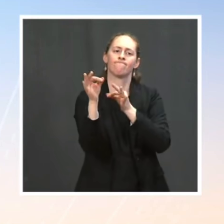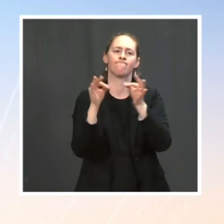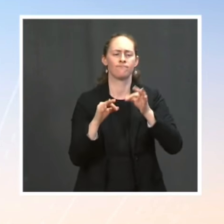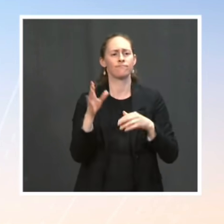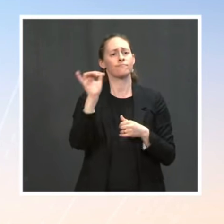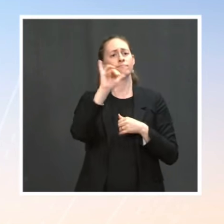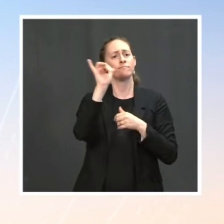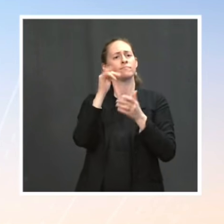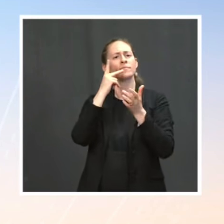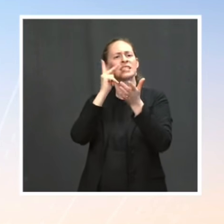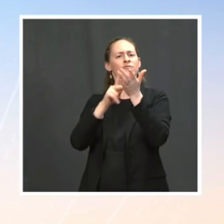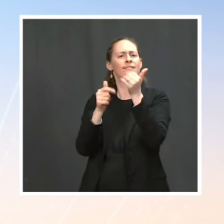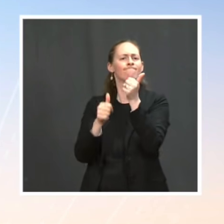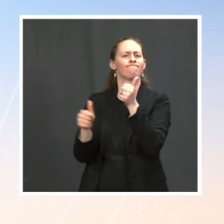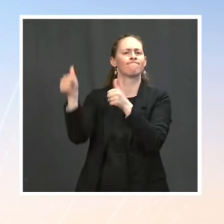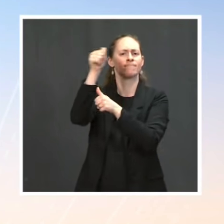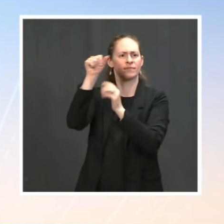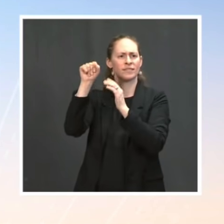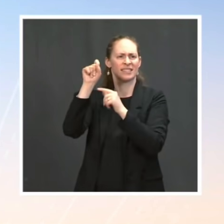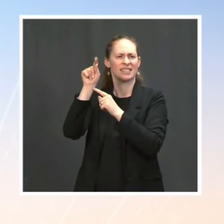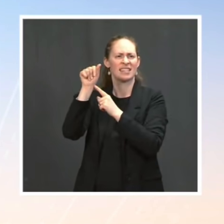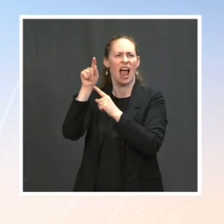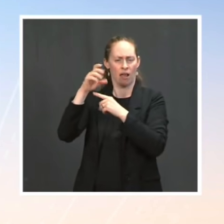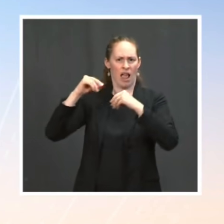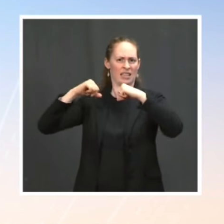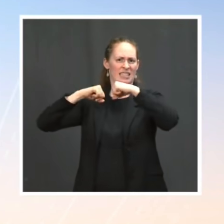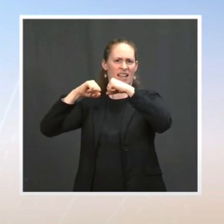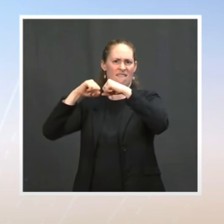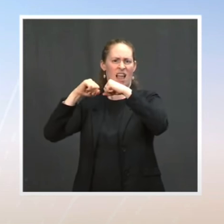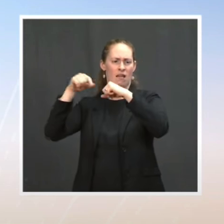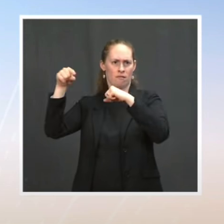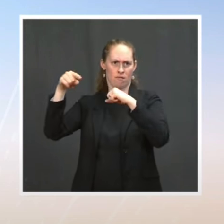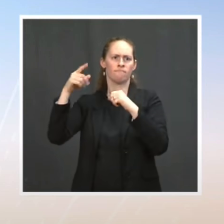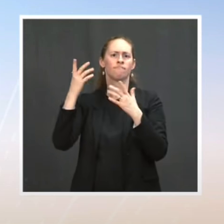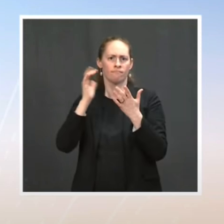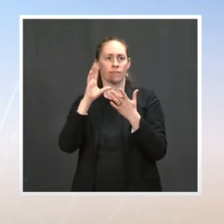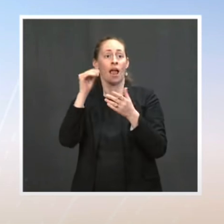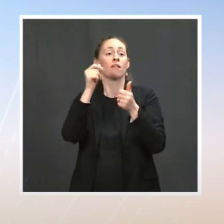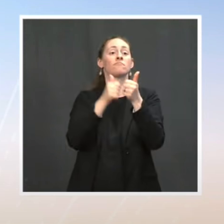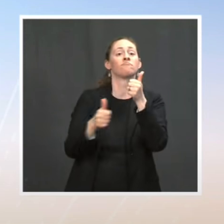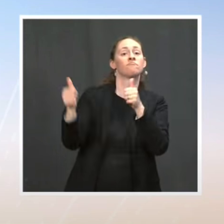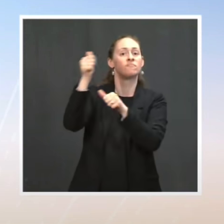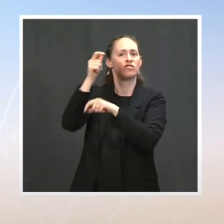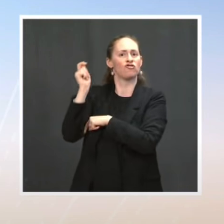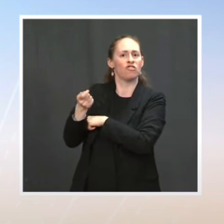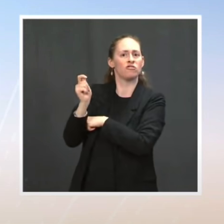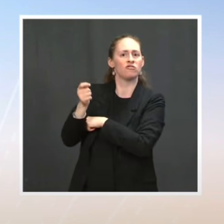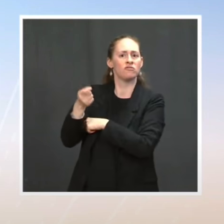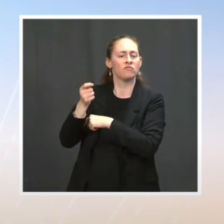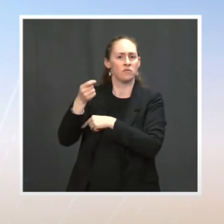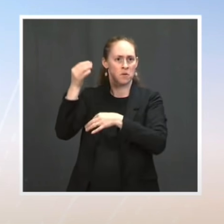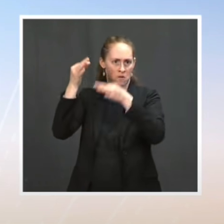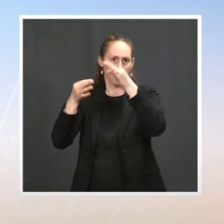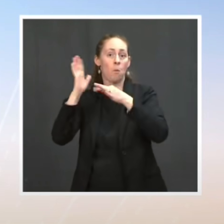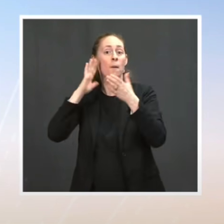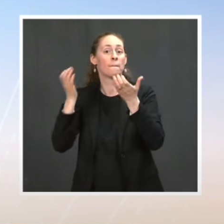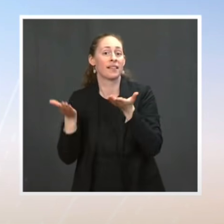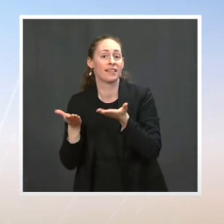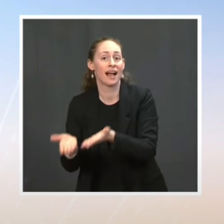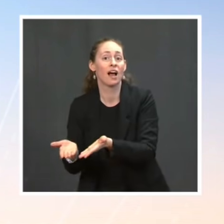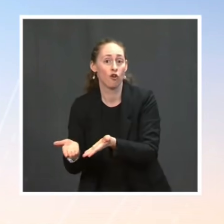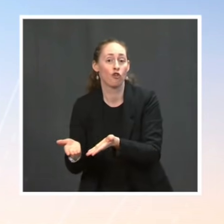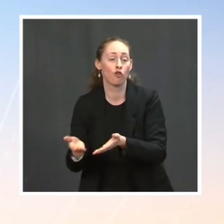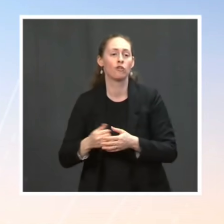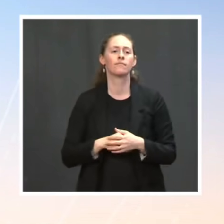of Defense, as well as I think the Supreme Court confirmed the Chief Justice will be in attendance. Joining him will be Dr. Biden, the